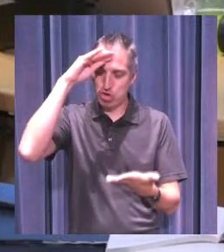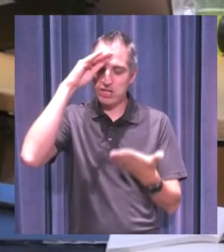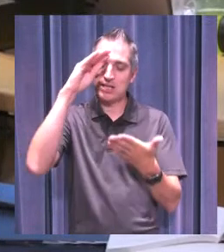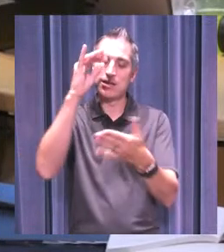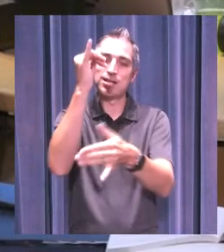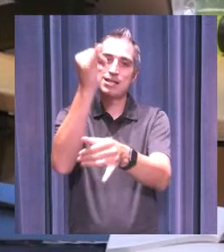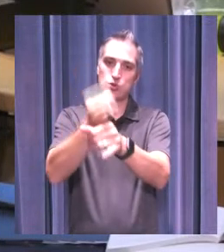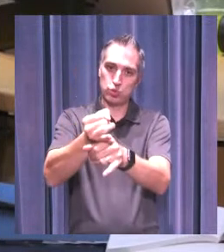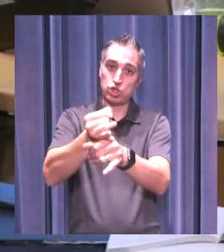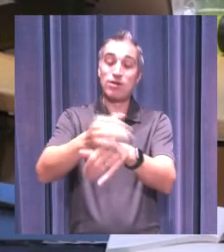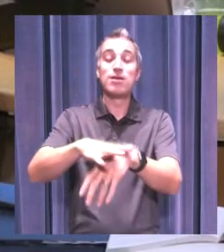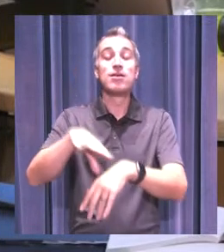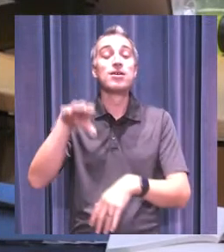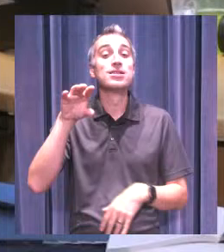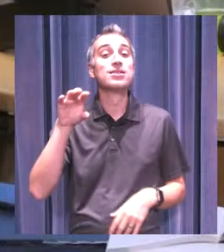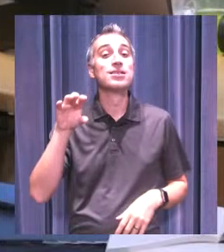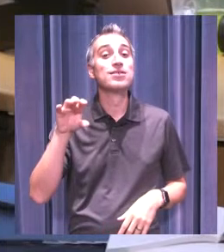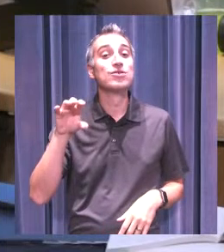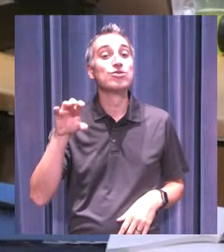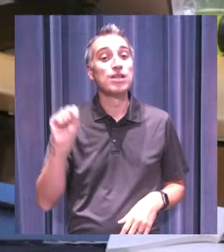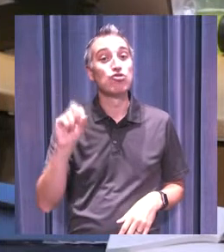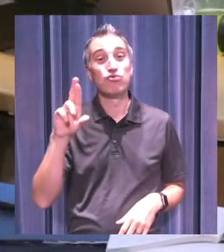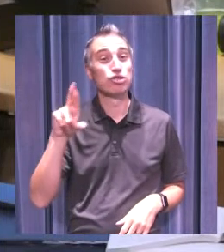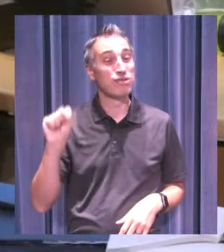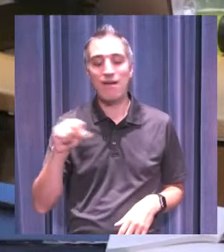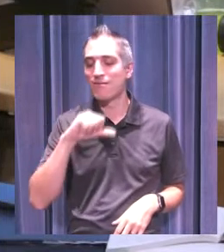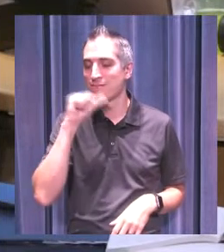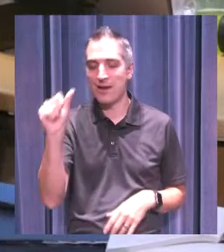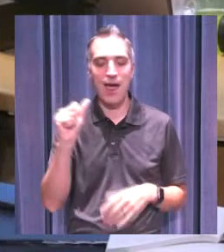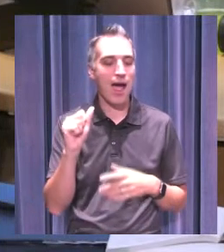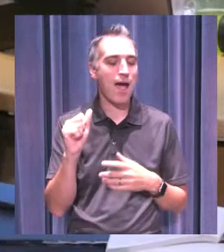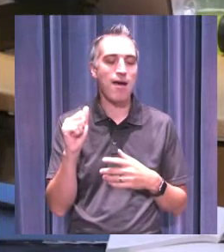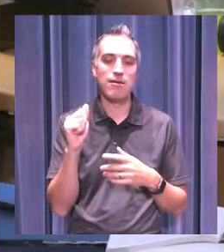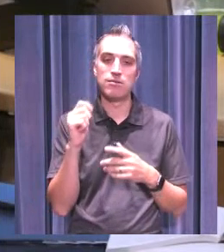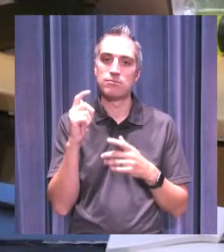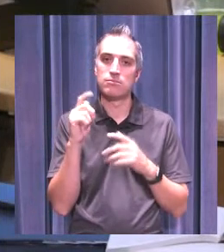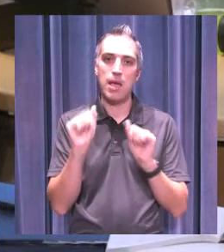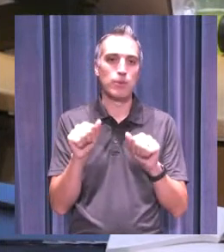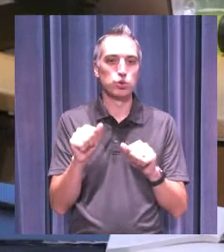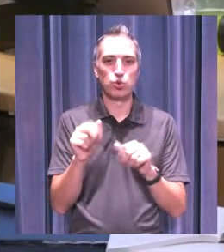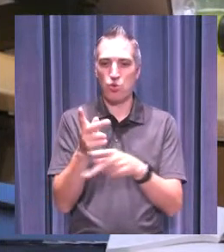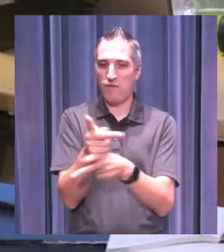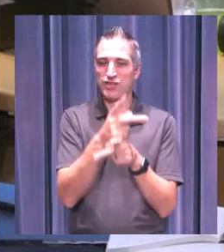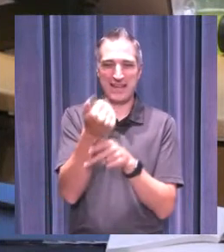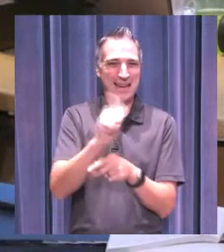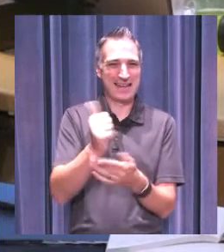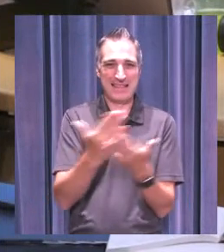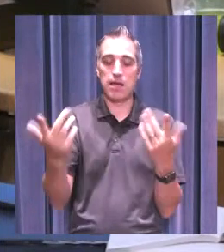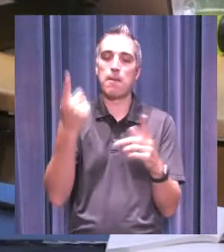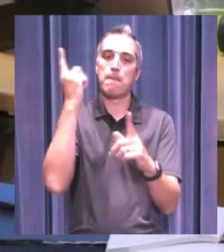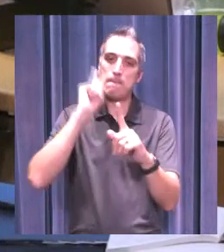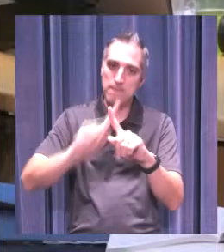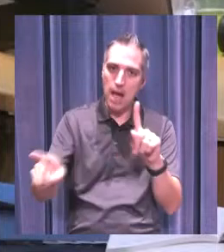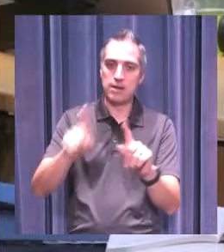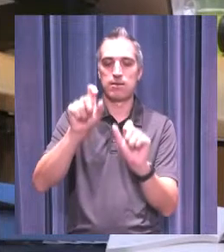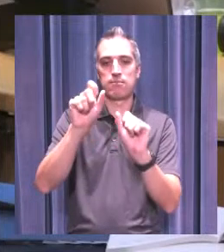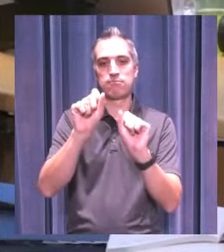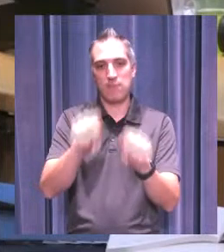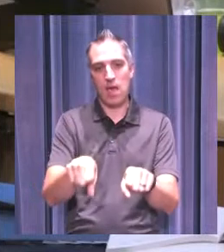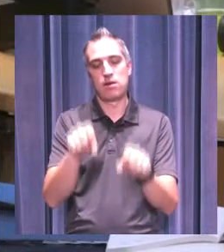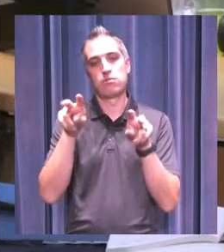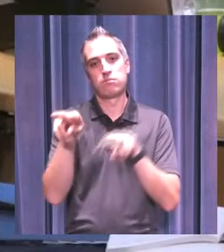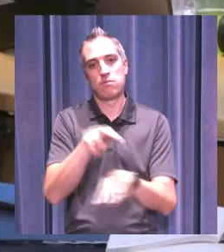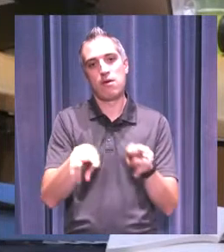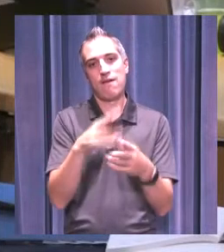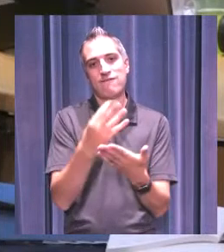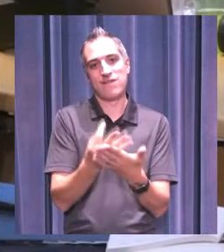institute. Richardson Snell is definitely not equipped to oversee anything but finance. This is where her skill set lies, and is a grave mistake